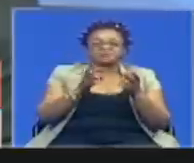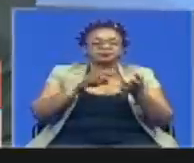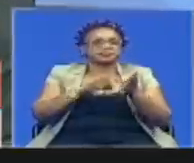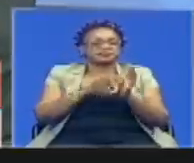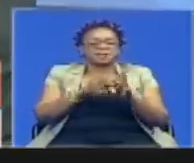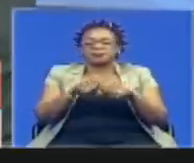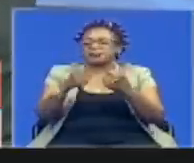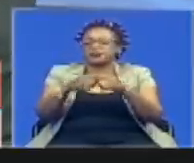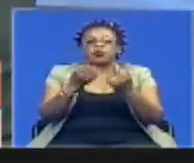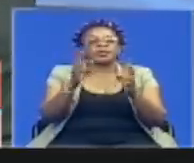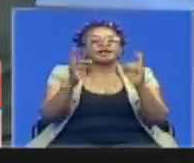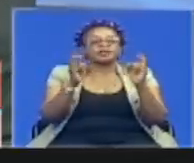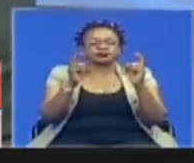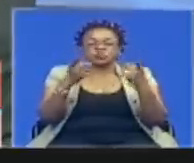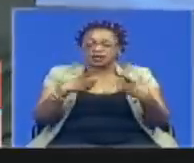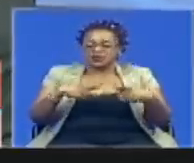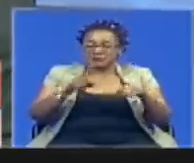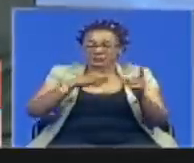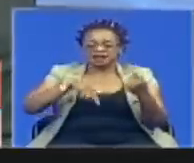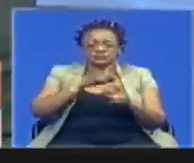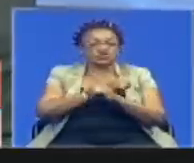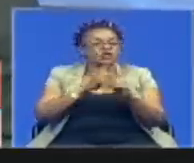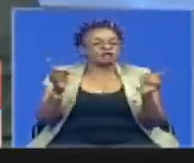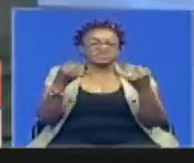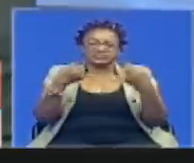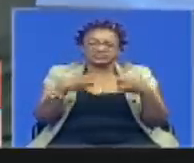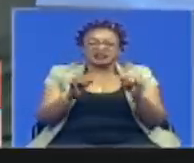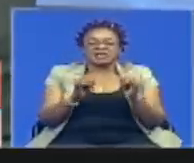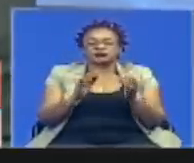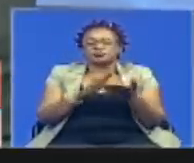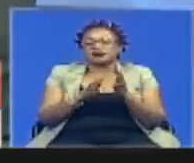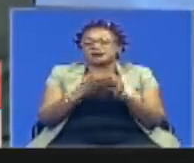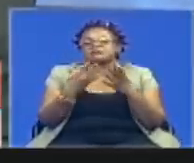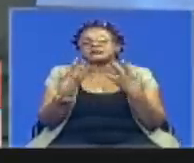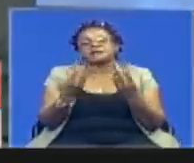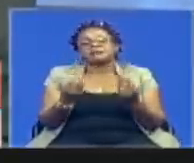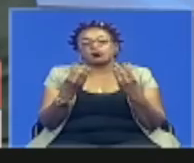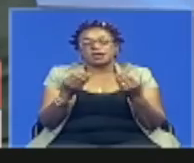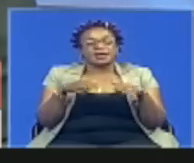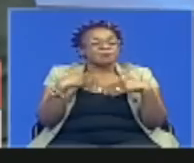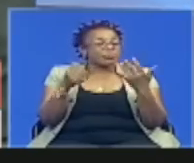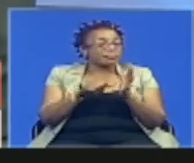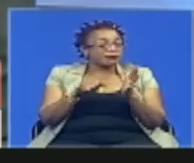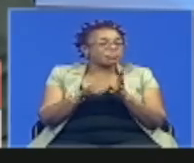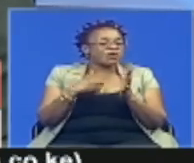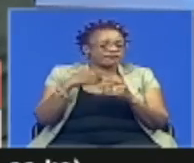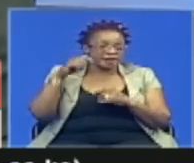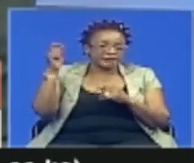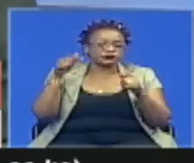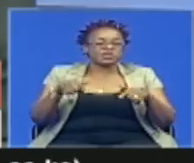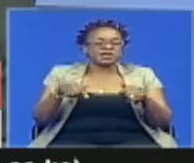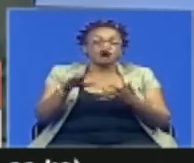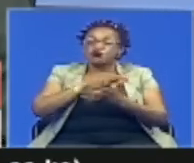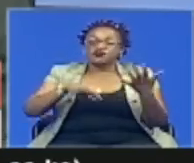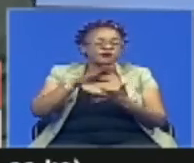issues. Let's not try and be simplistic about the problem that is facing Kenya today. And let's not confuse our viewers.